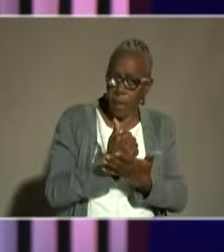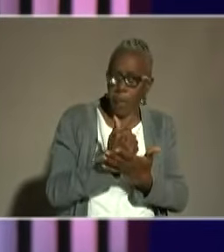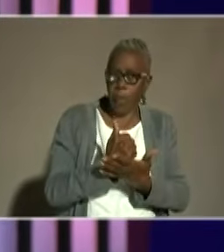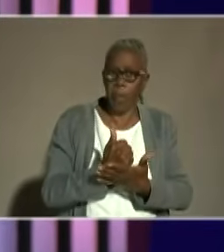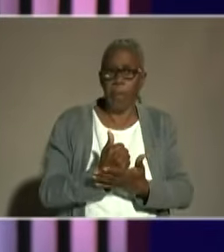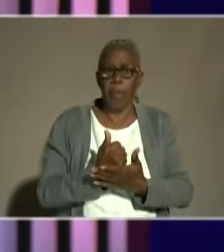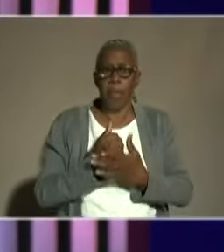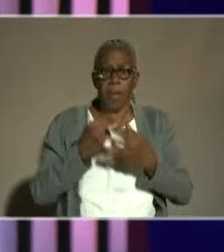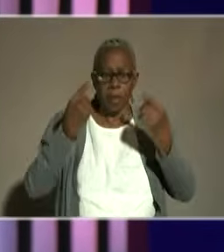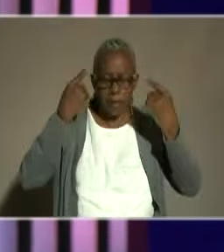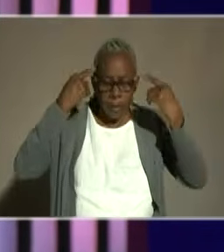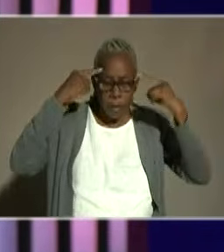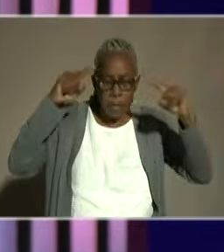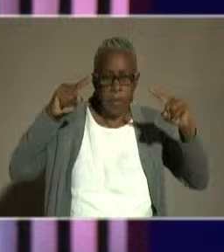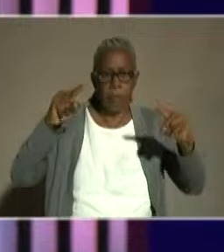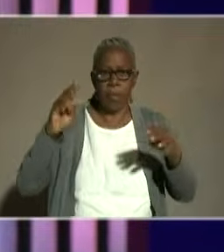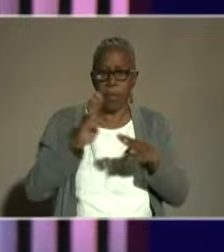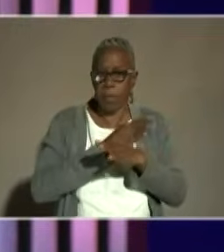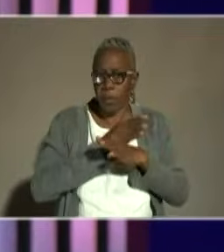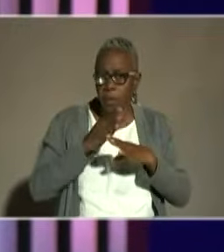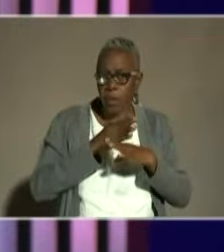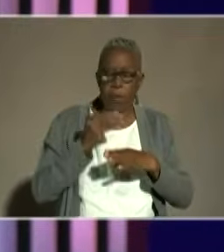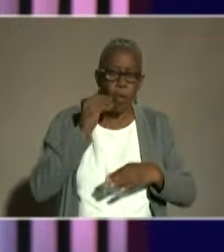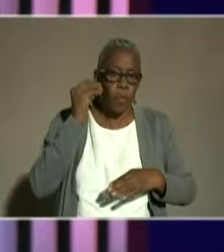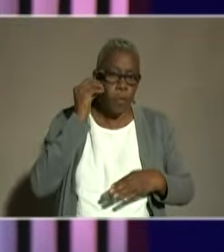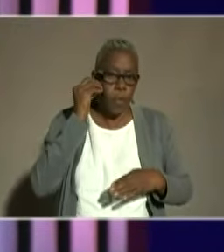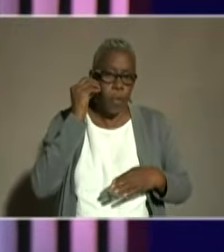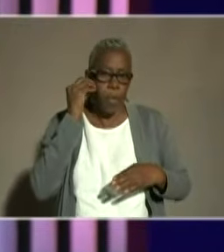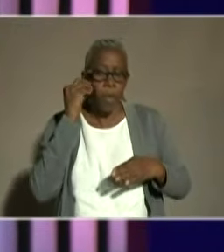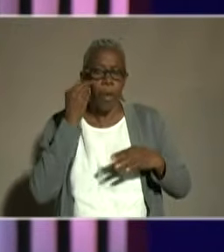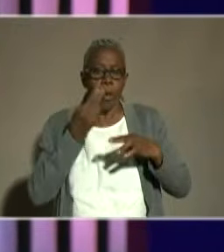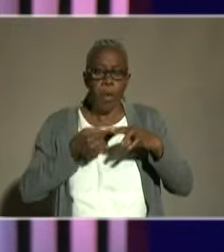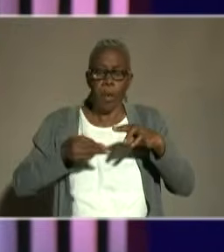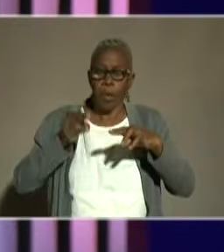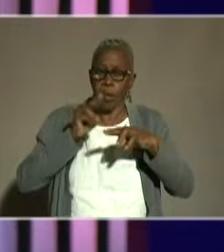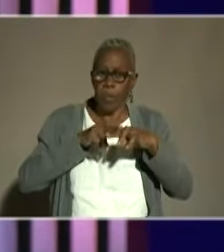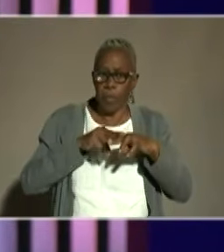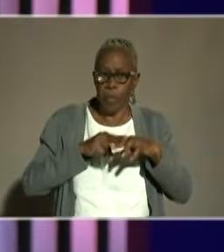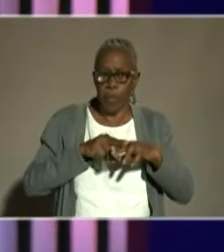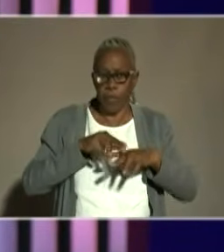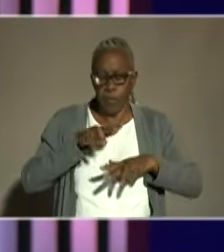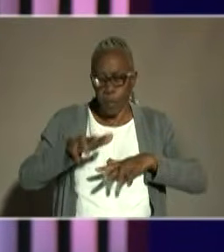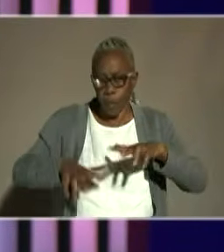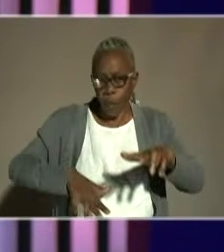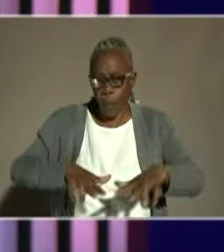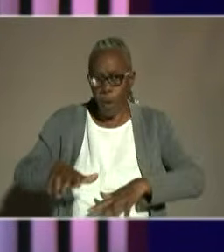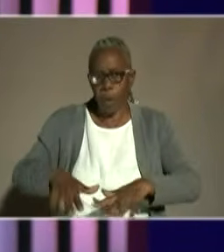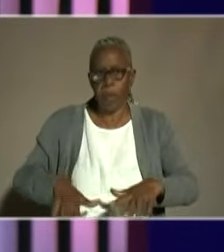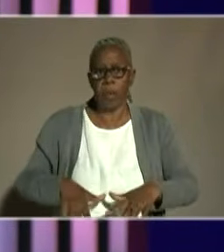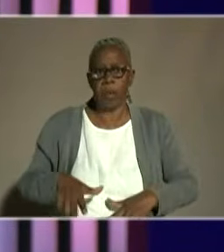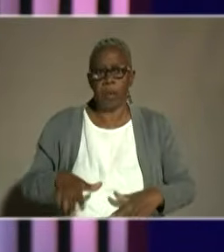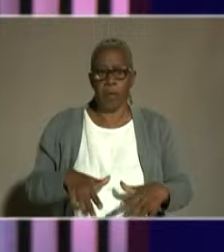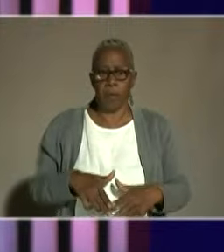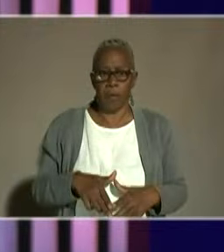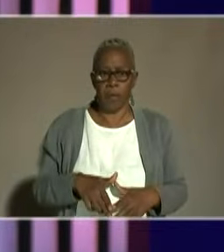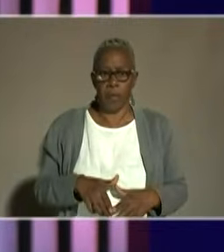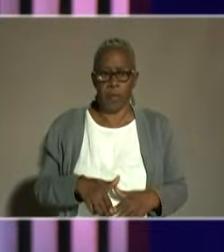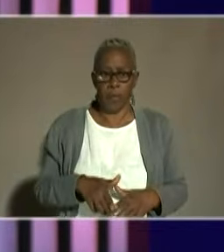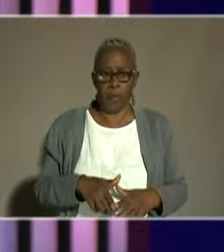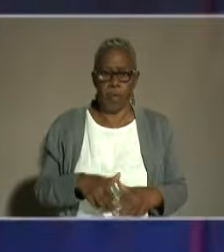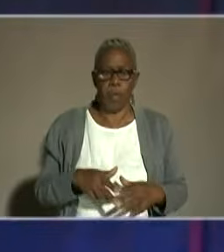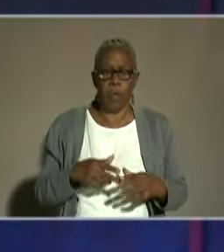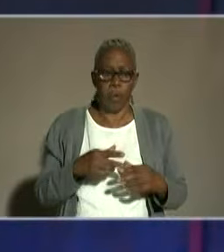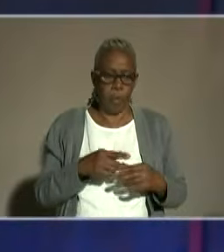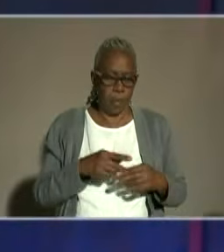establish themselves in business at home and improve sidewalks for their transportation. We are committed to the community of persons with